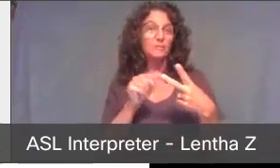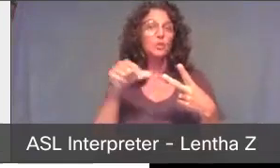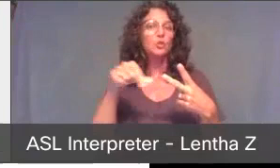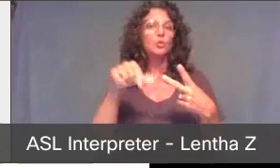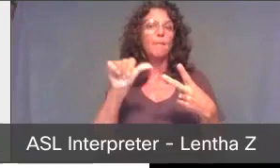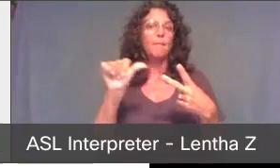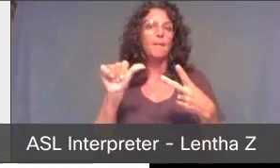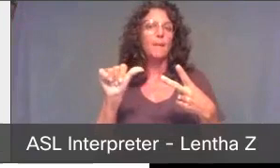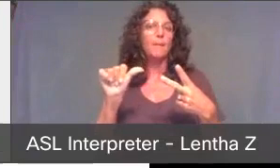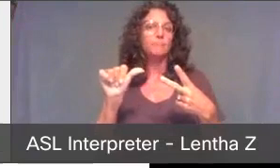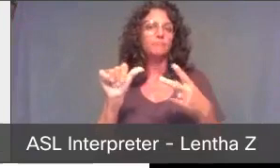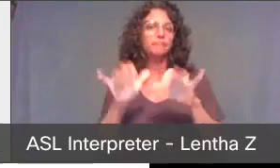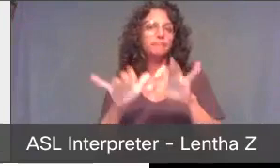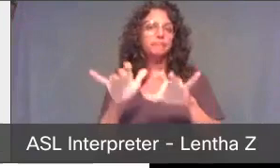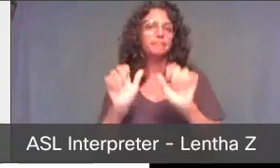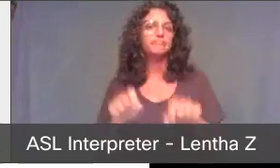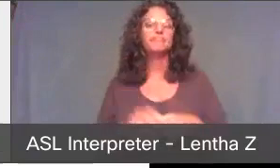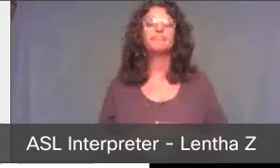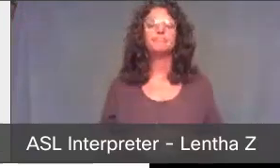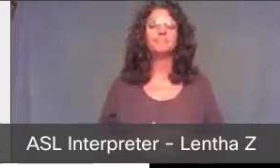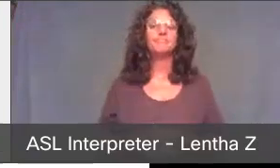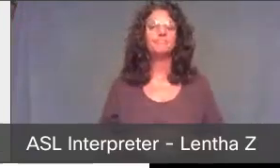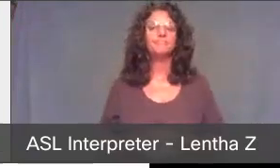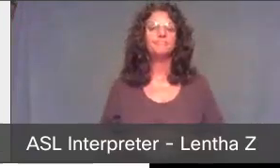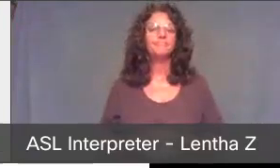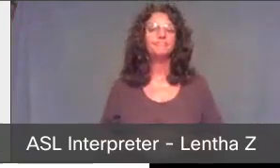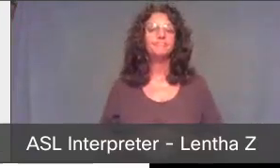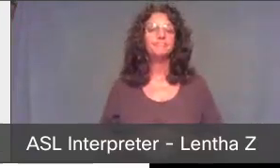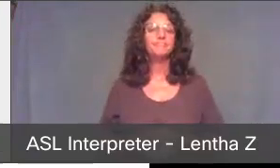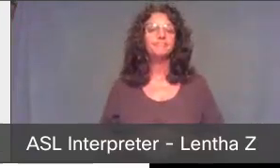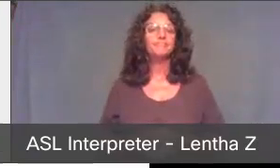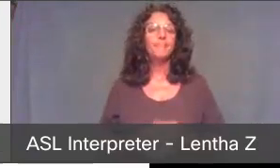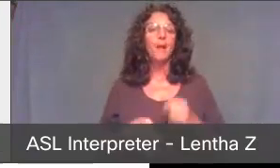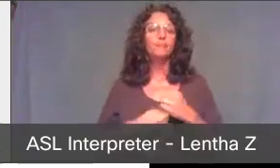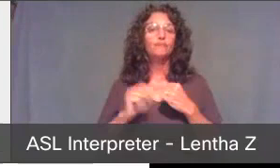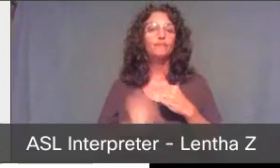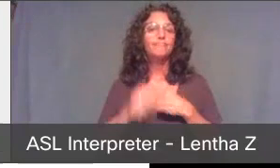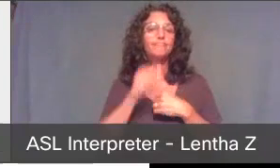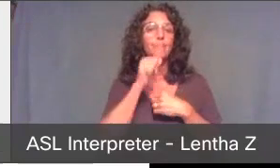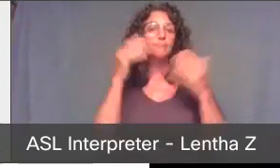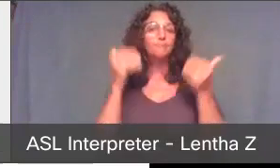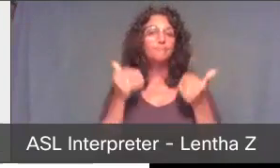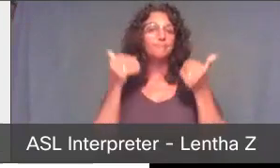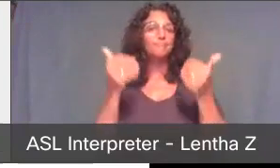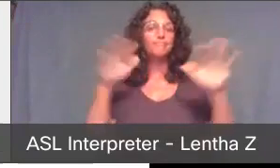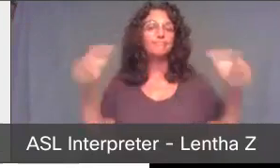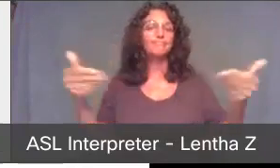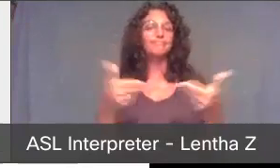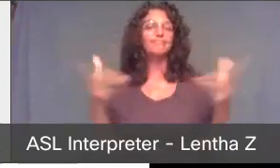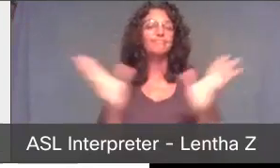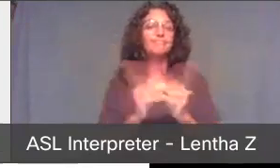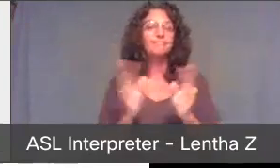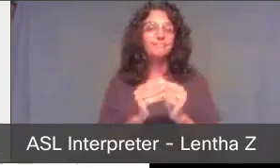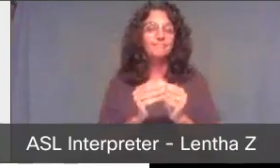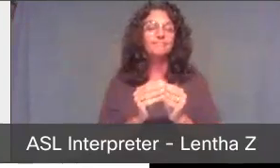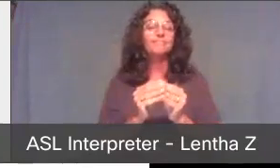Q&A box. And so without any further ado, I'd like to introduce you to our session,